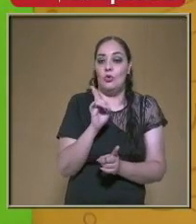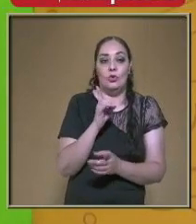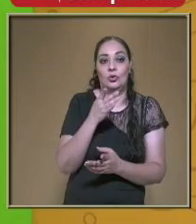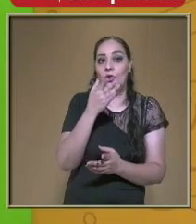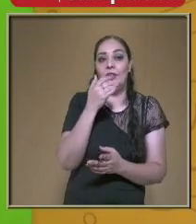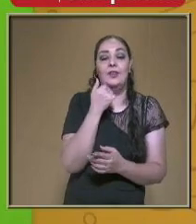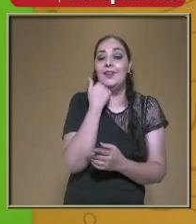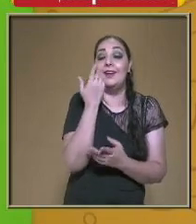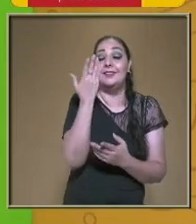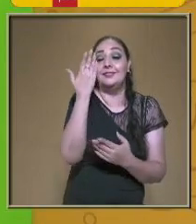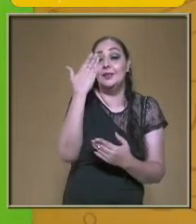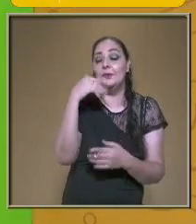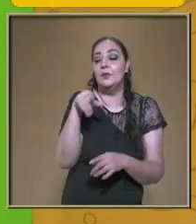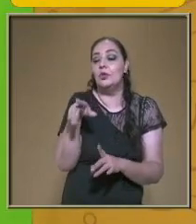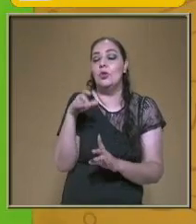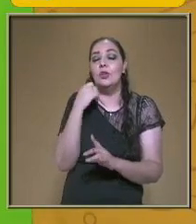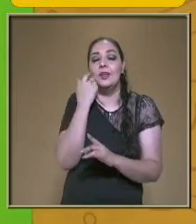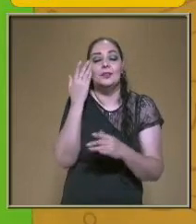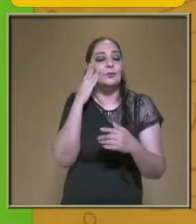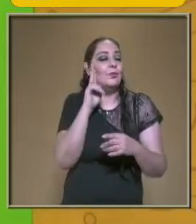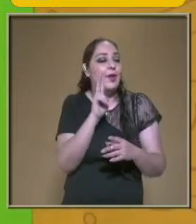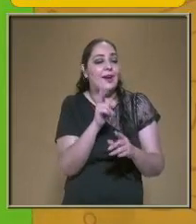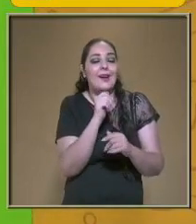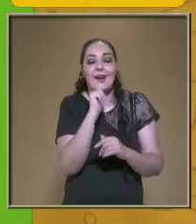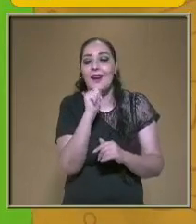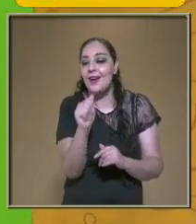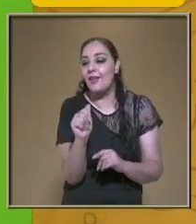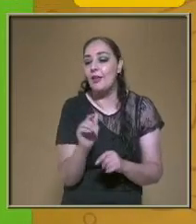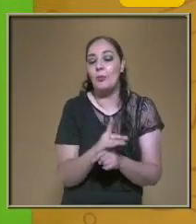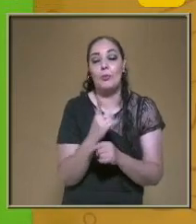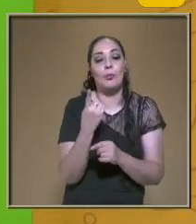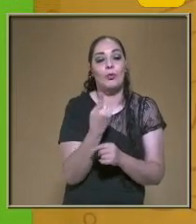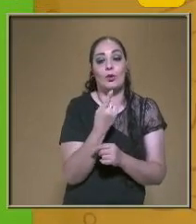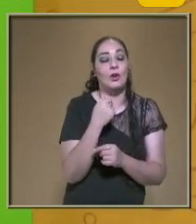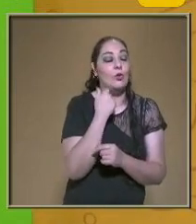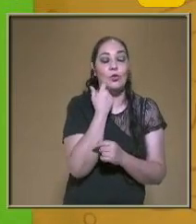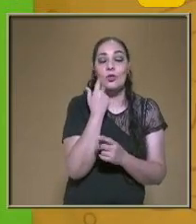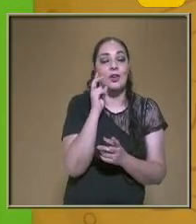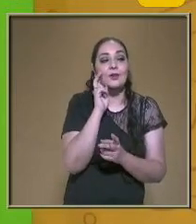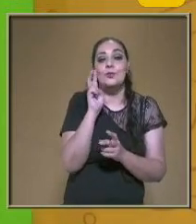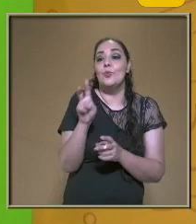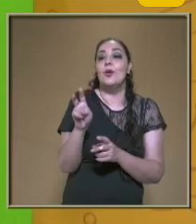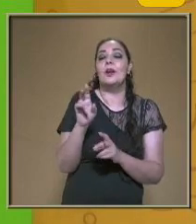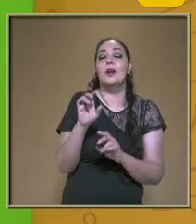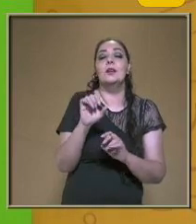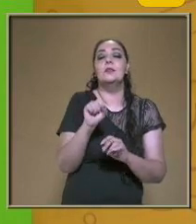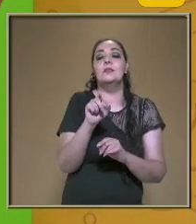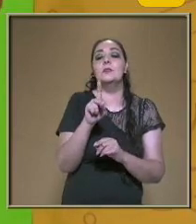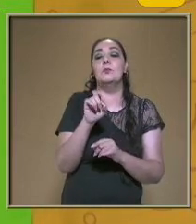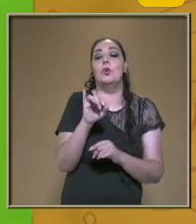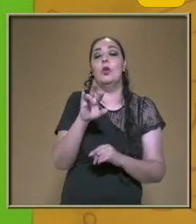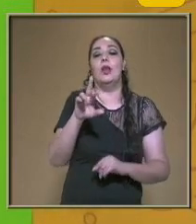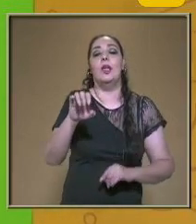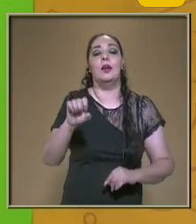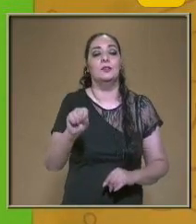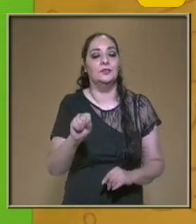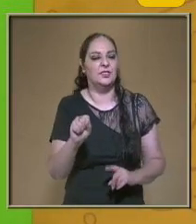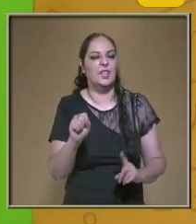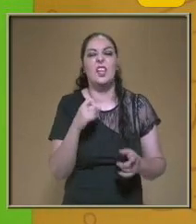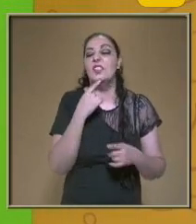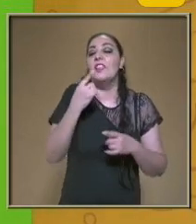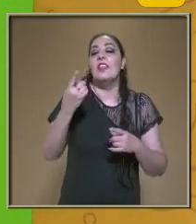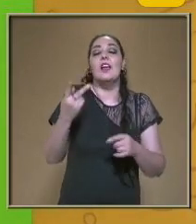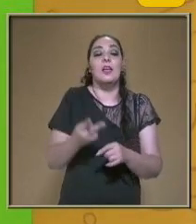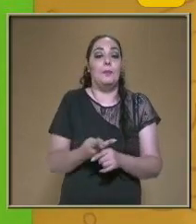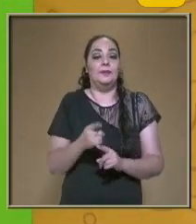you have not entering to the Facebook, to the Twitter, because you don't want spoilers about this movie. You want to have